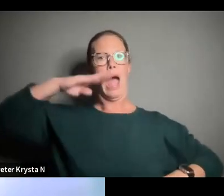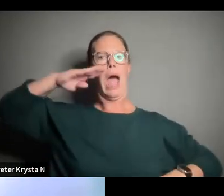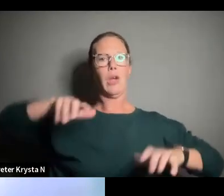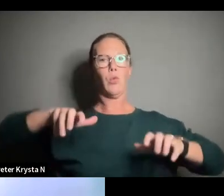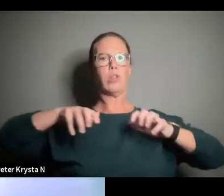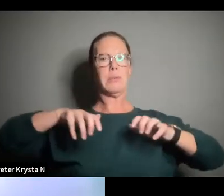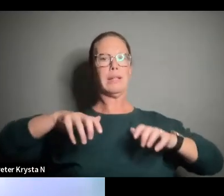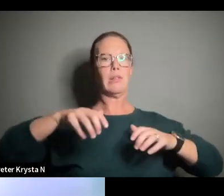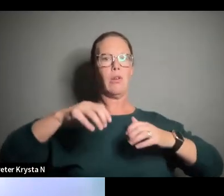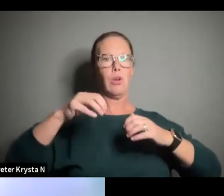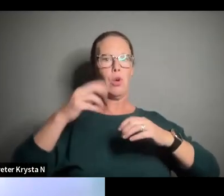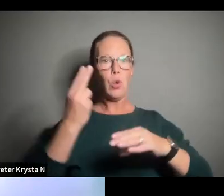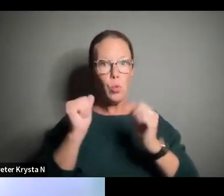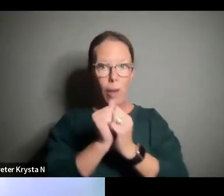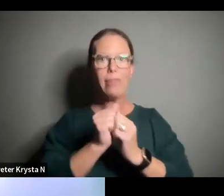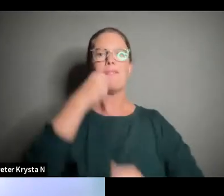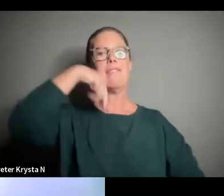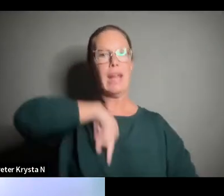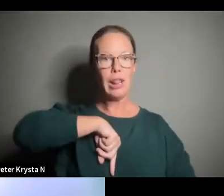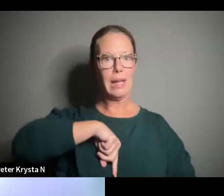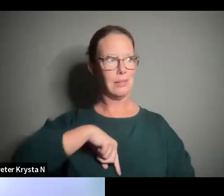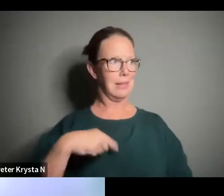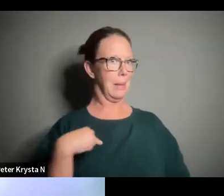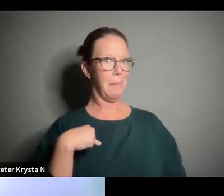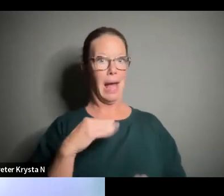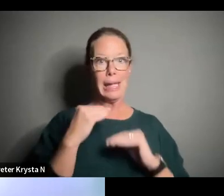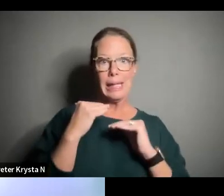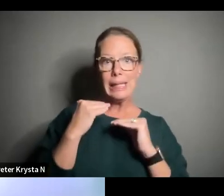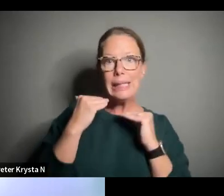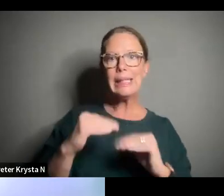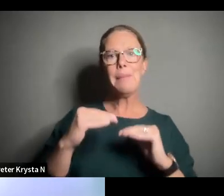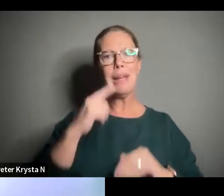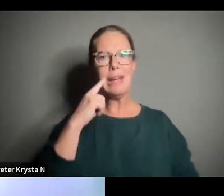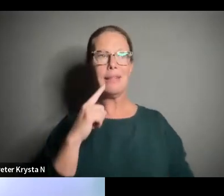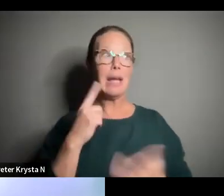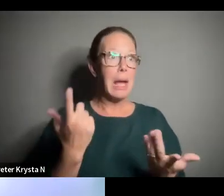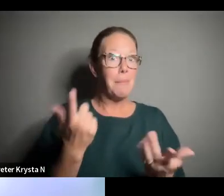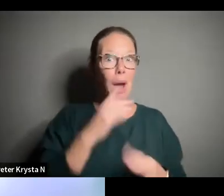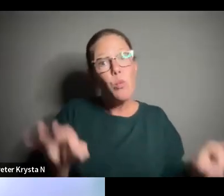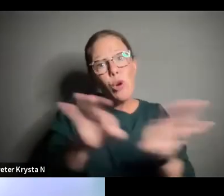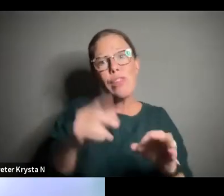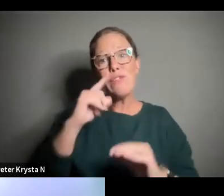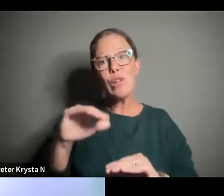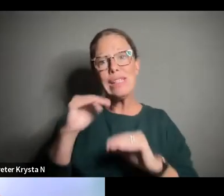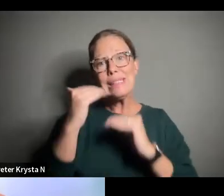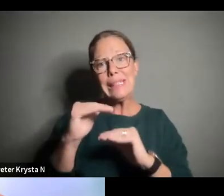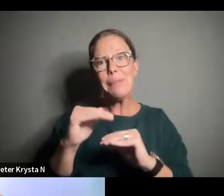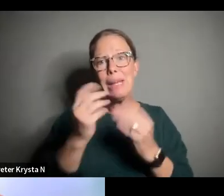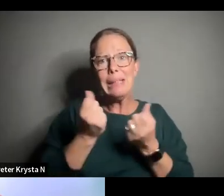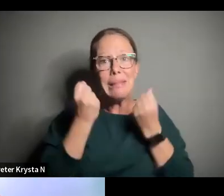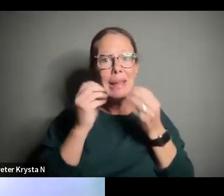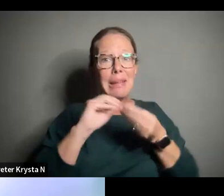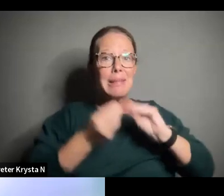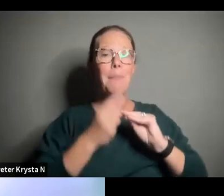ventilator. Am I worthy to have one of these limited ventilators when I'm a quadriplegic? And one of the things is that we can get you off